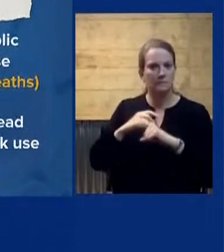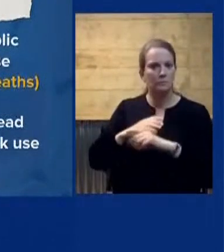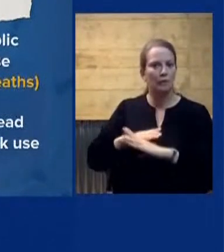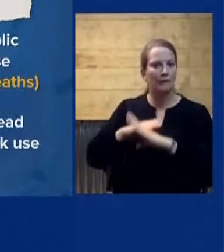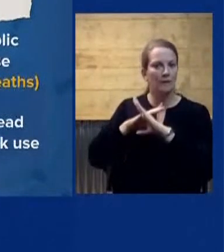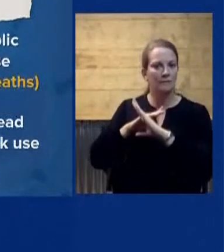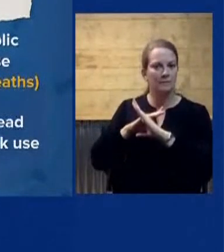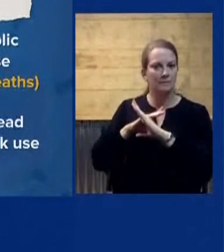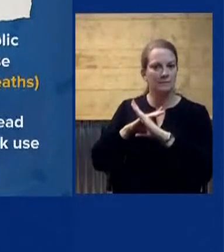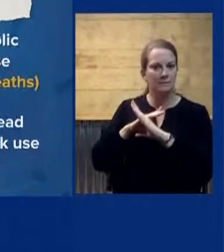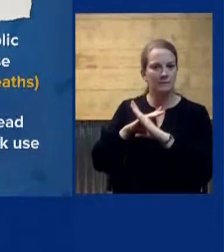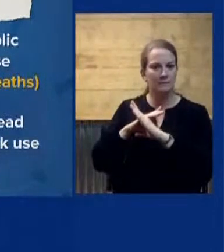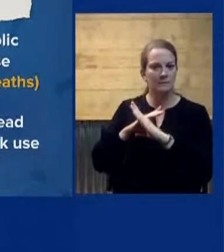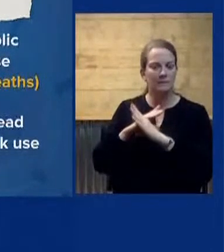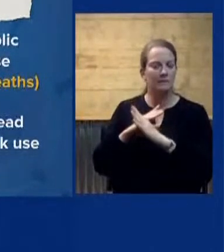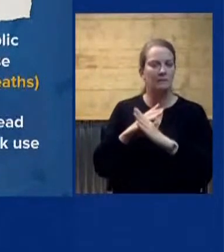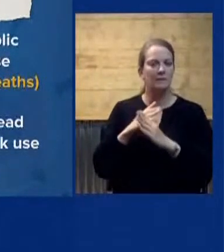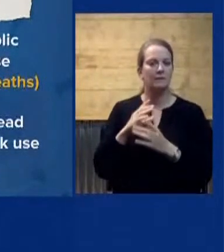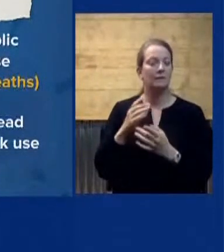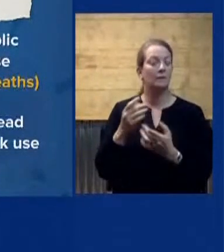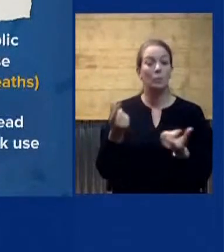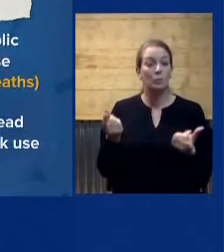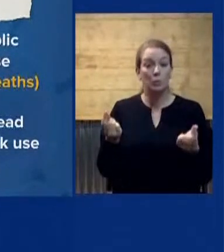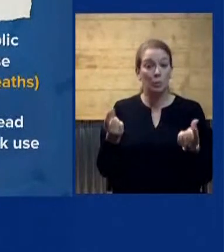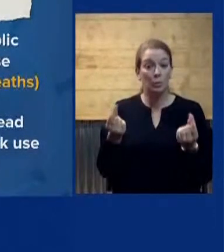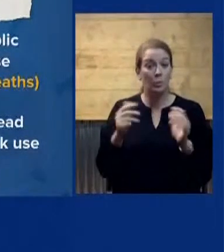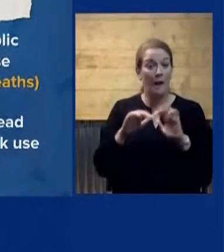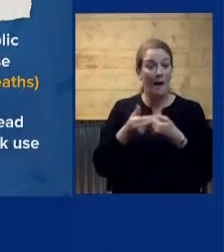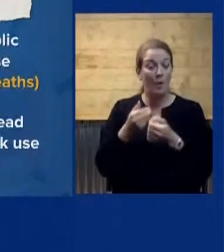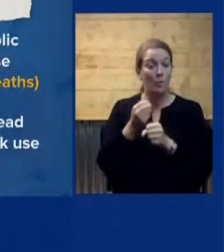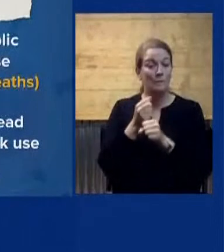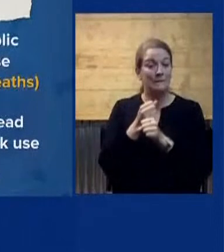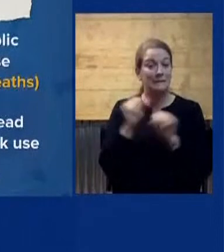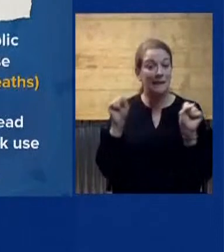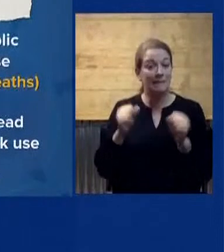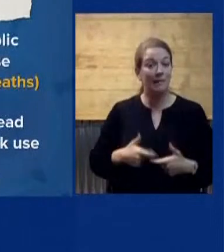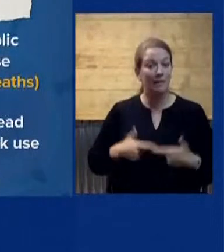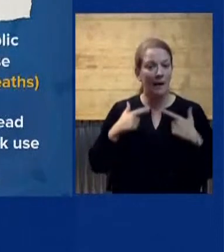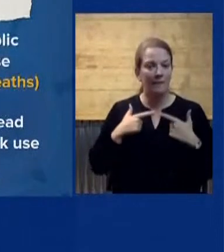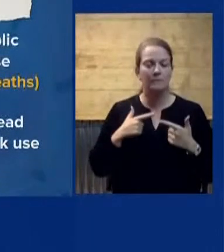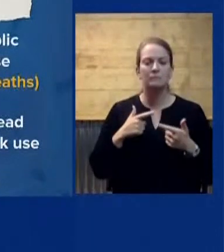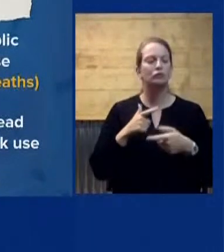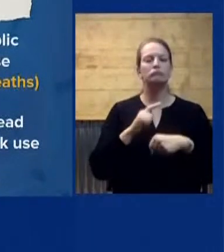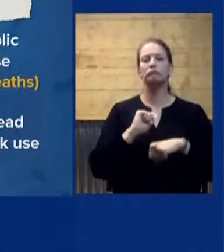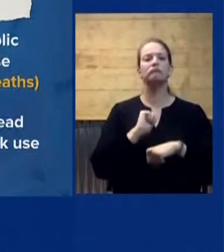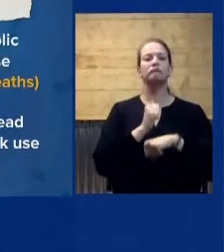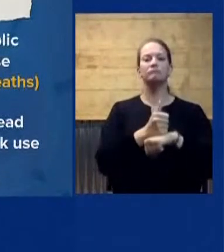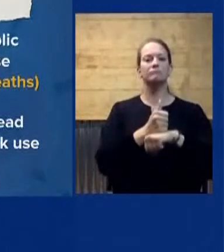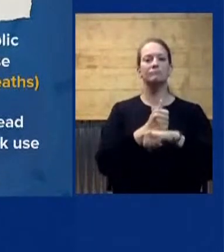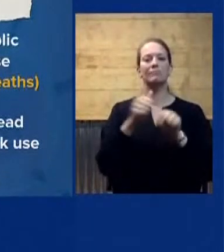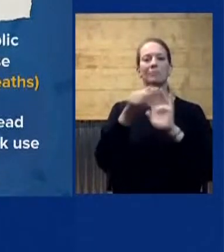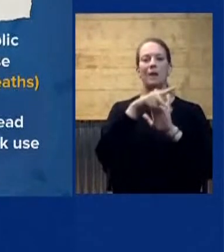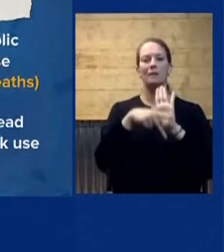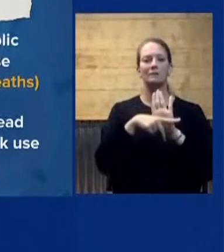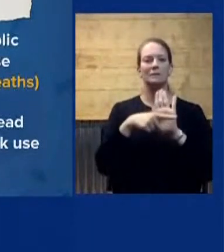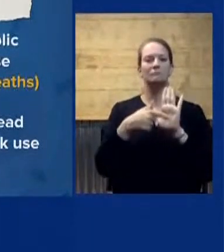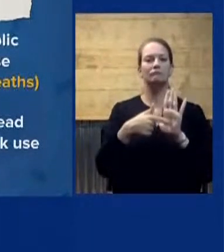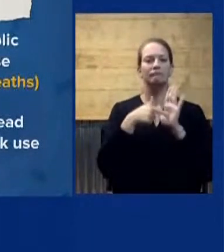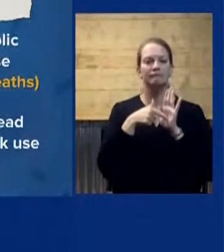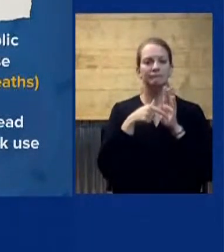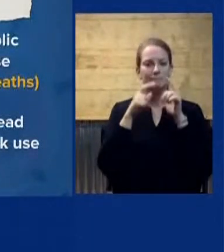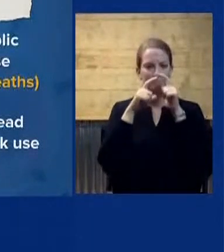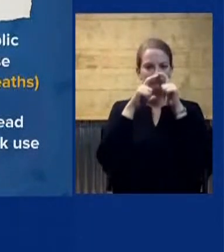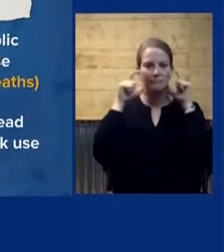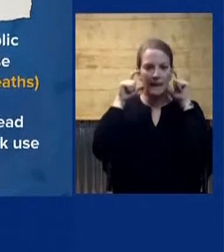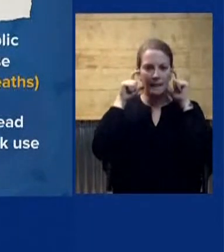Totally preventable. All you had to do was have a mask policy and you saved 45,000